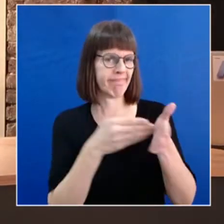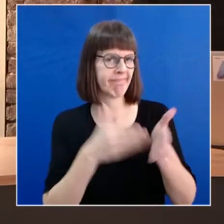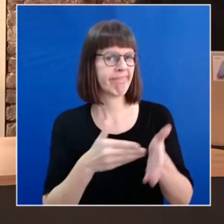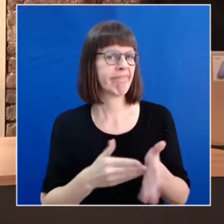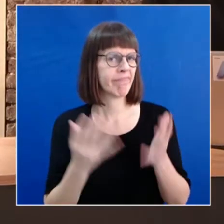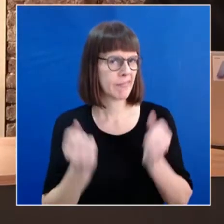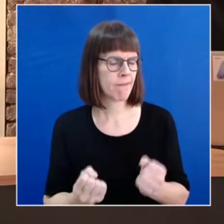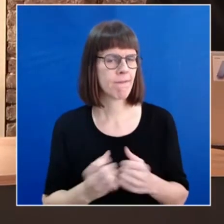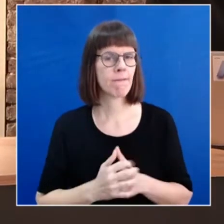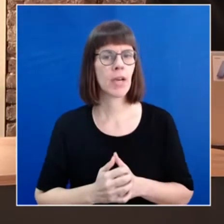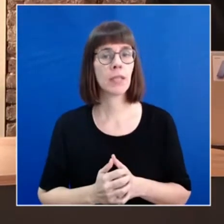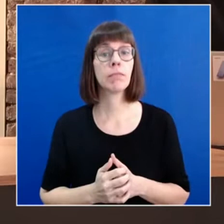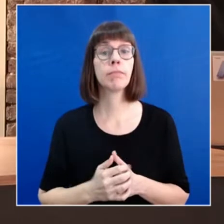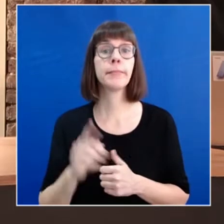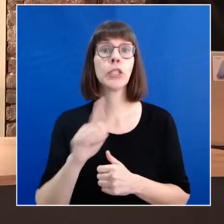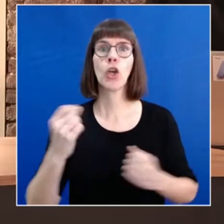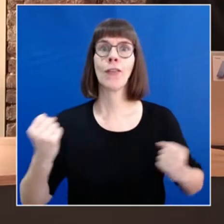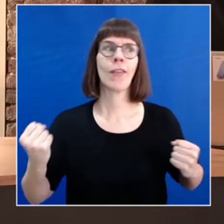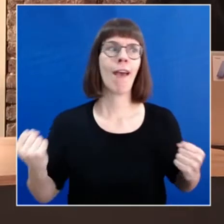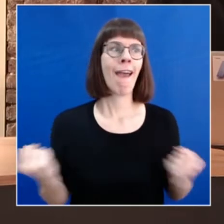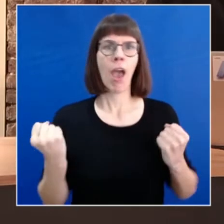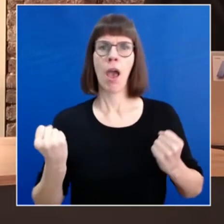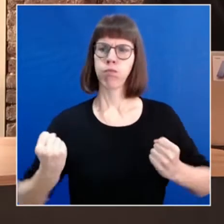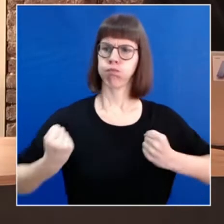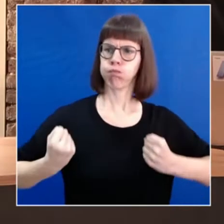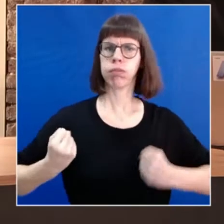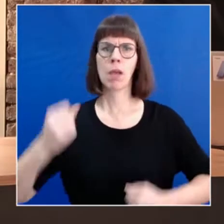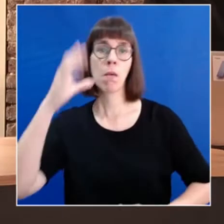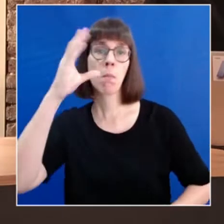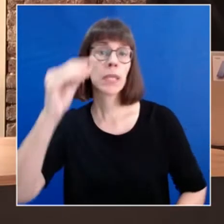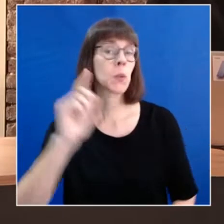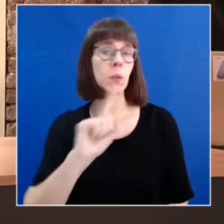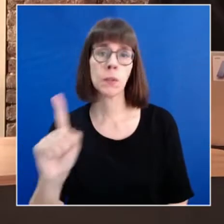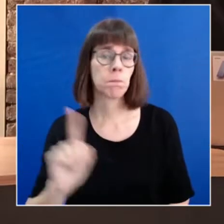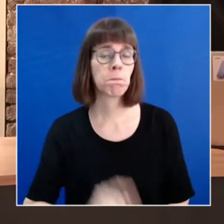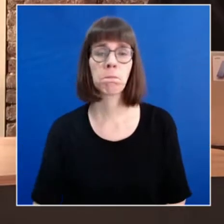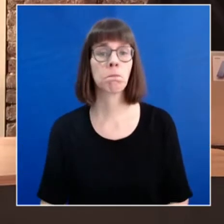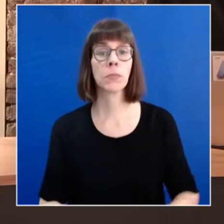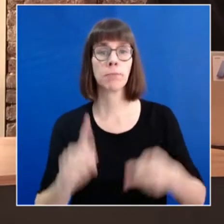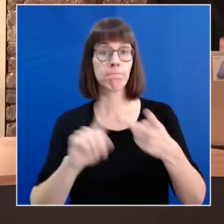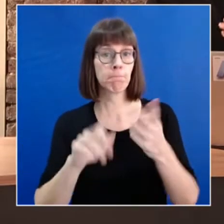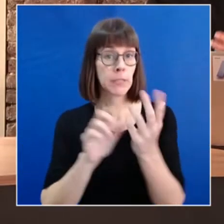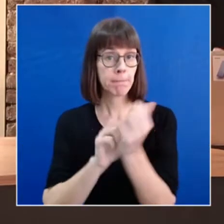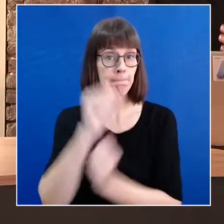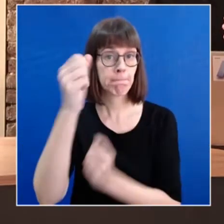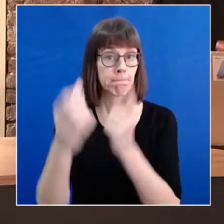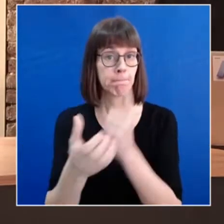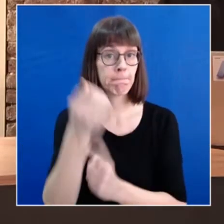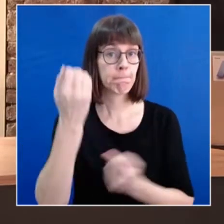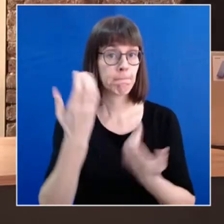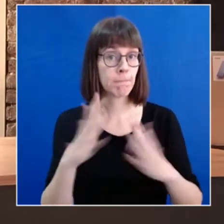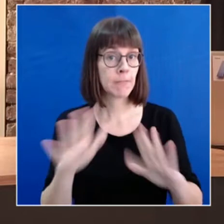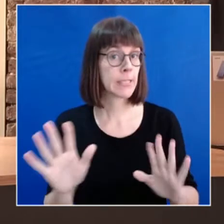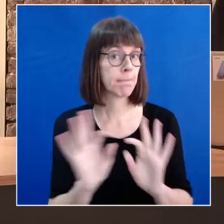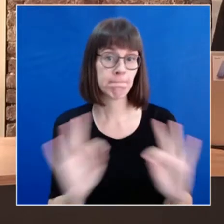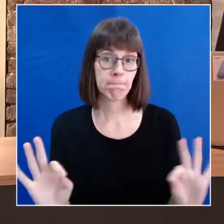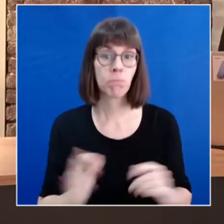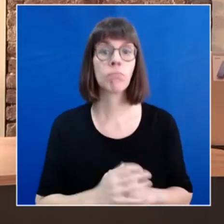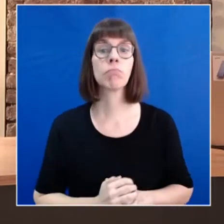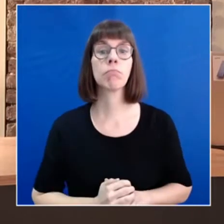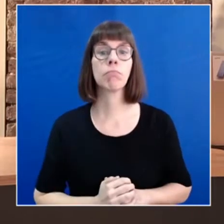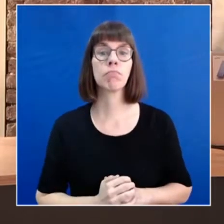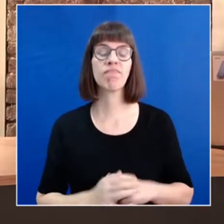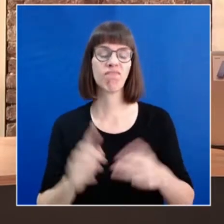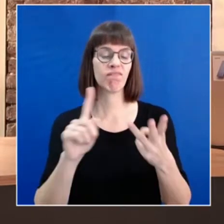is not masculine. She is not a graduate. There are a lot of opportunities that